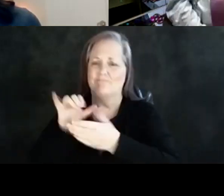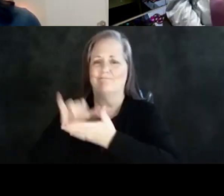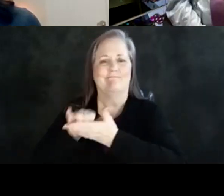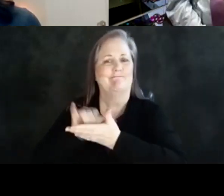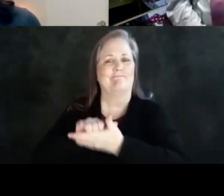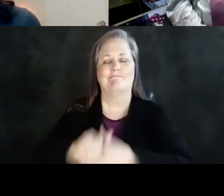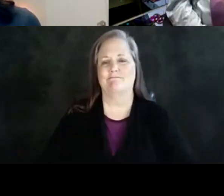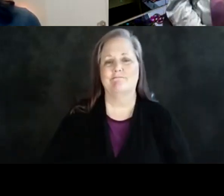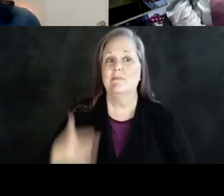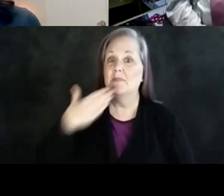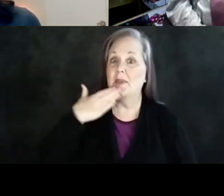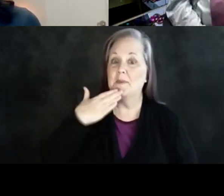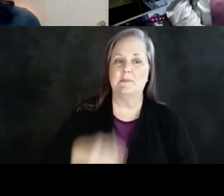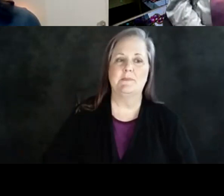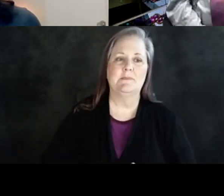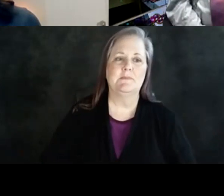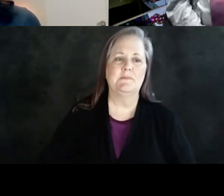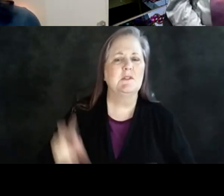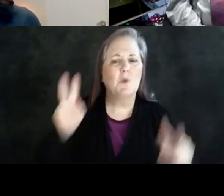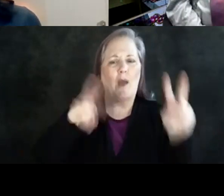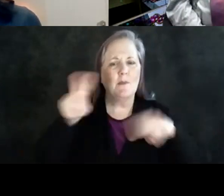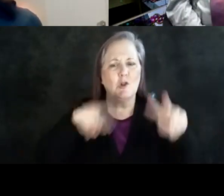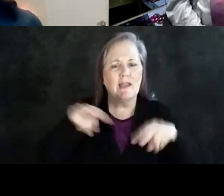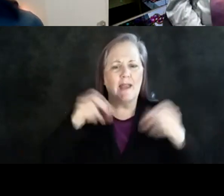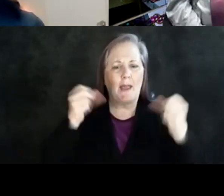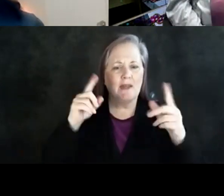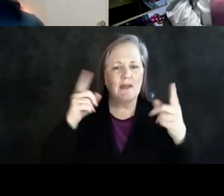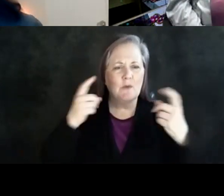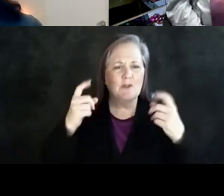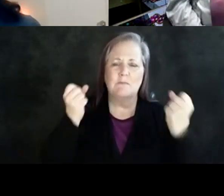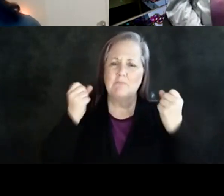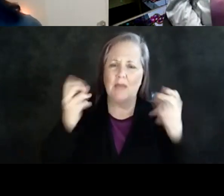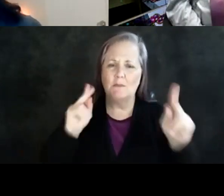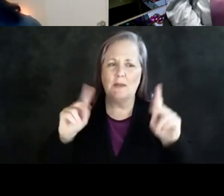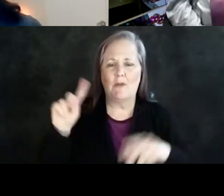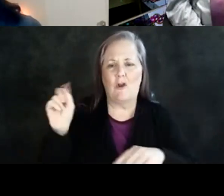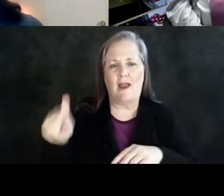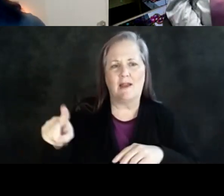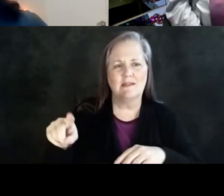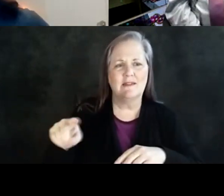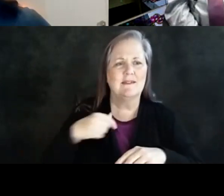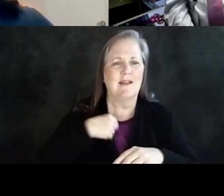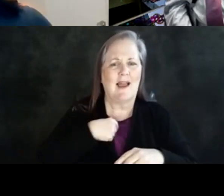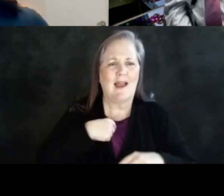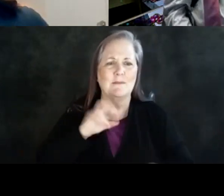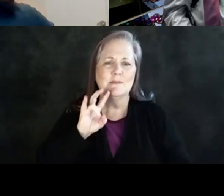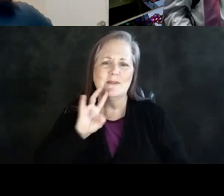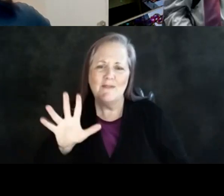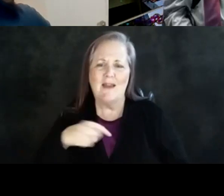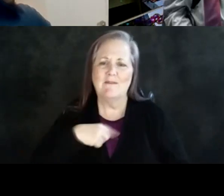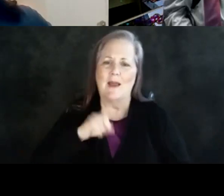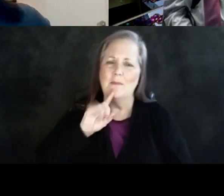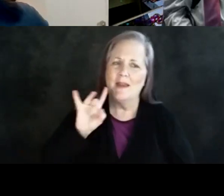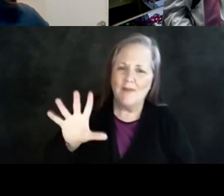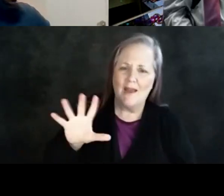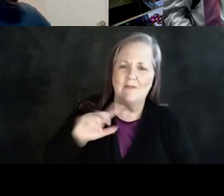Thank you, Dr. Cohen. So I'm looking through and scrolling through many of the questions, and a lot of folks are asking, I'm 75, I'm 85,